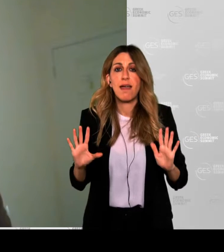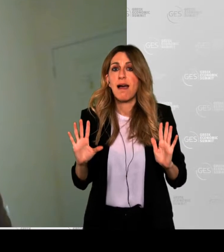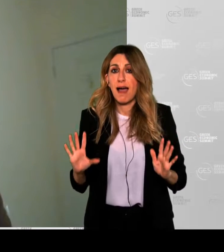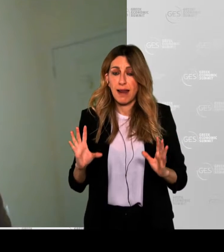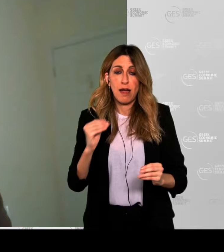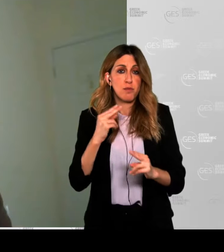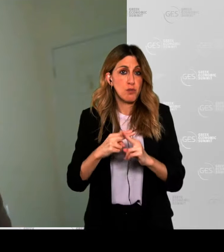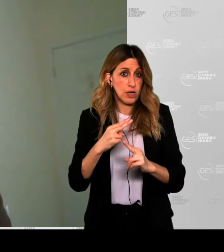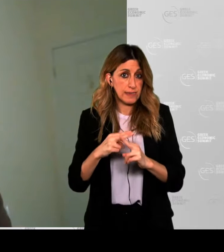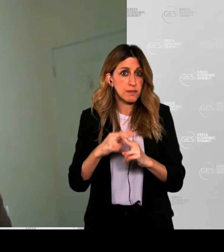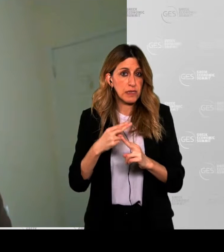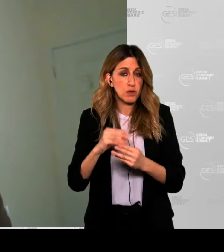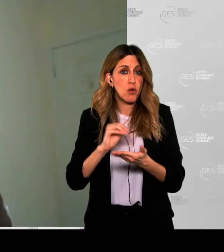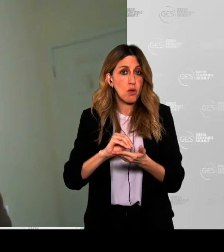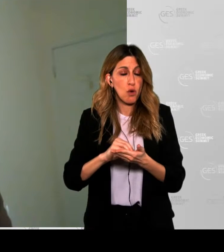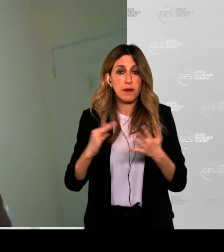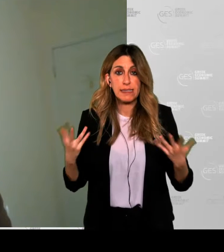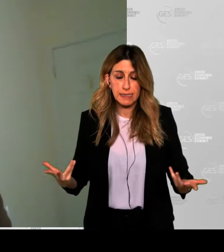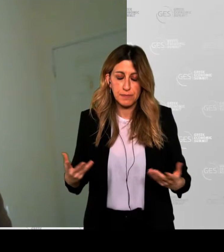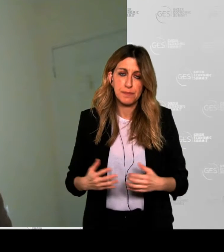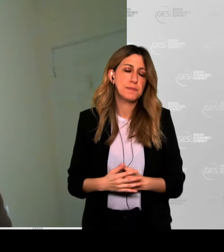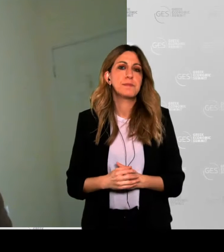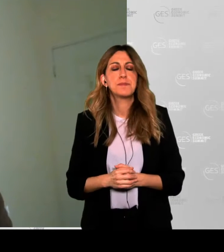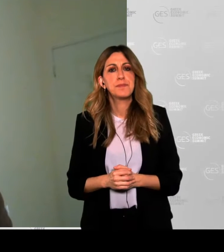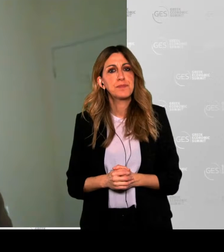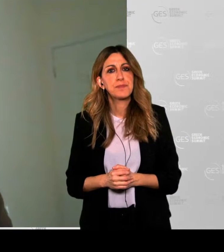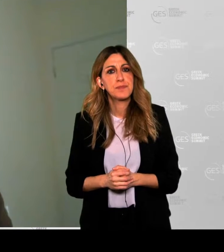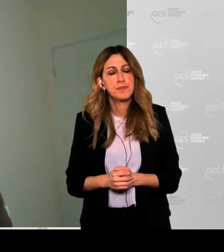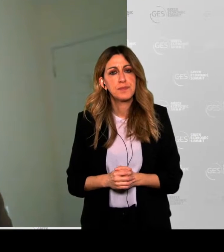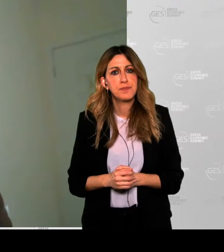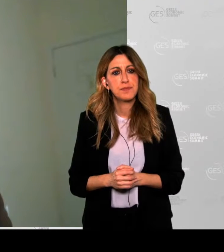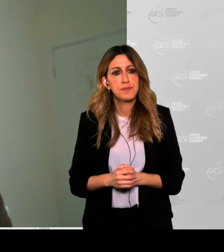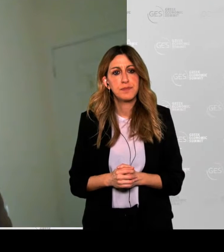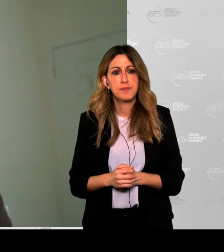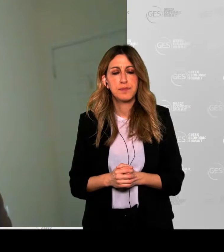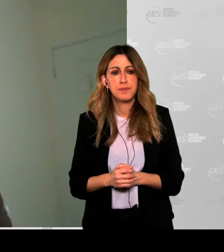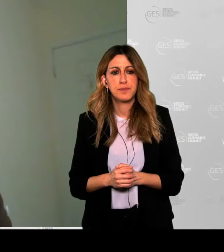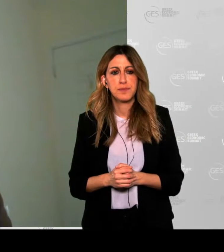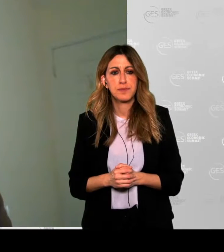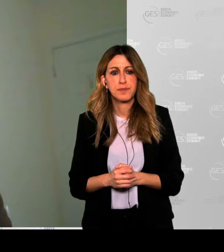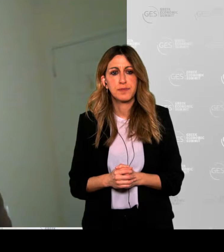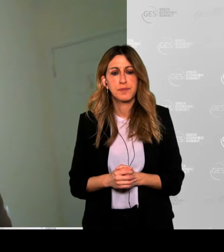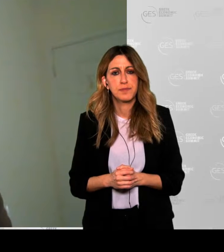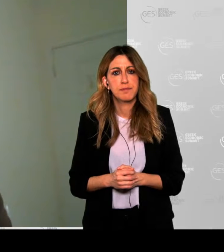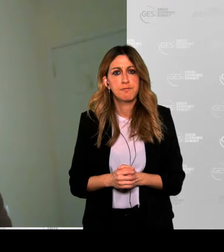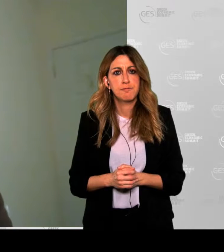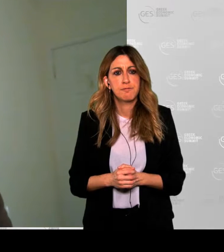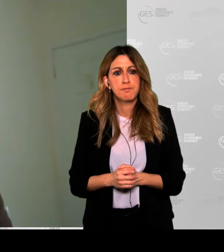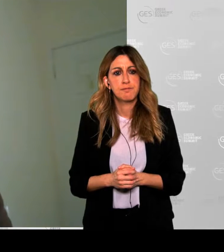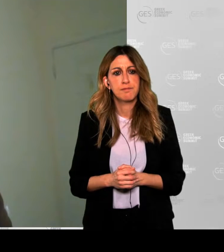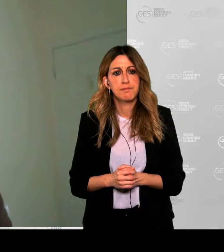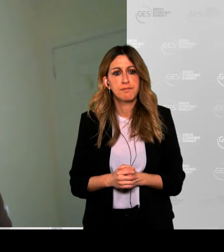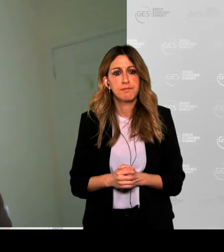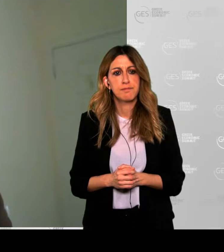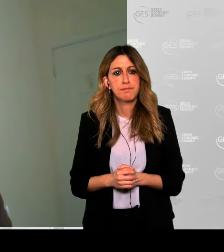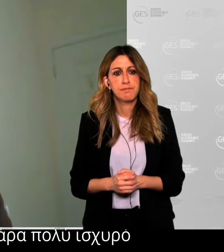document there that sets out what this is, something like a principles for transition finance. And so it's these challenges to my mind, that the NZBA should be working on. How